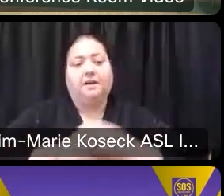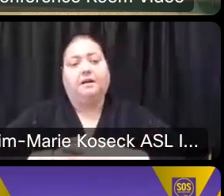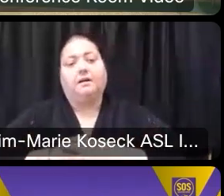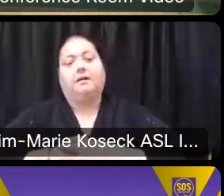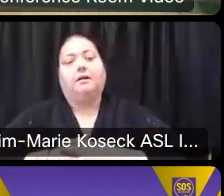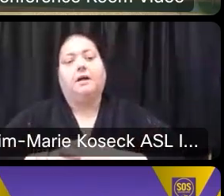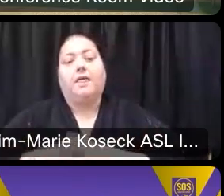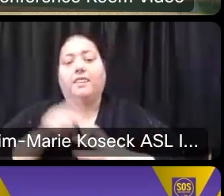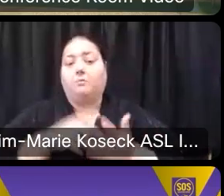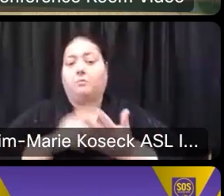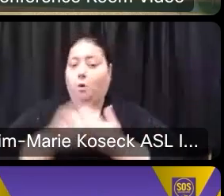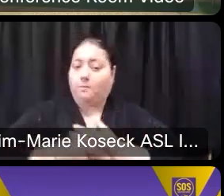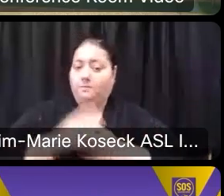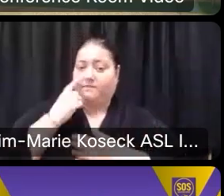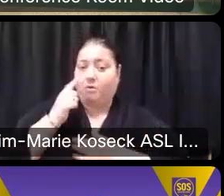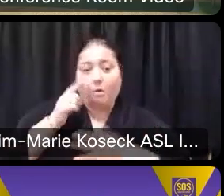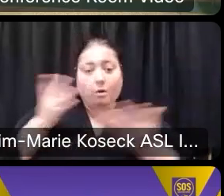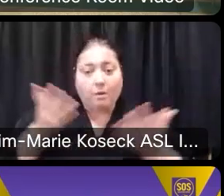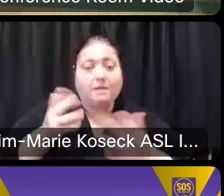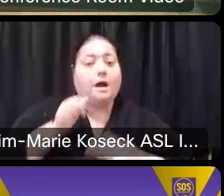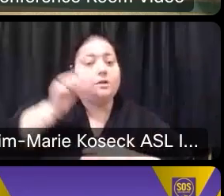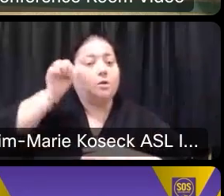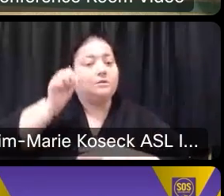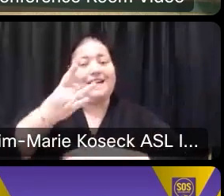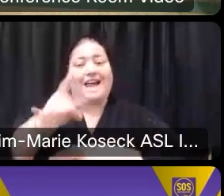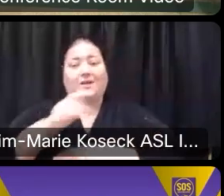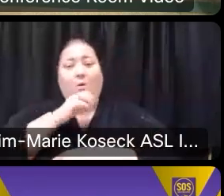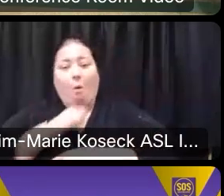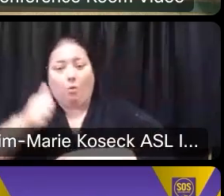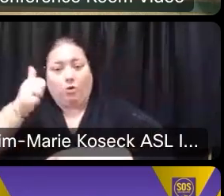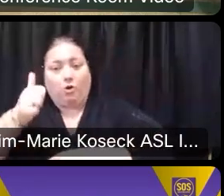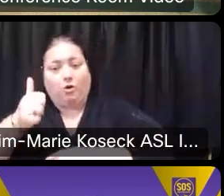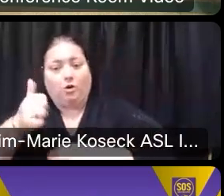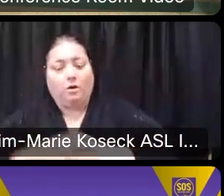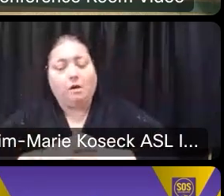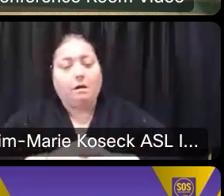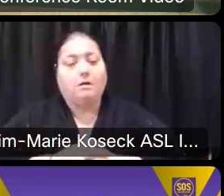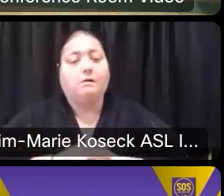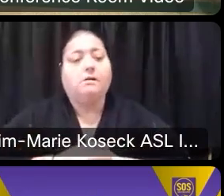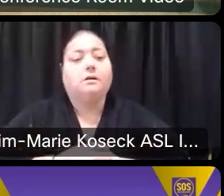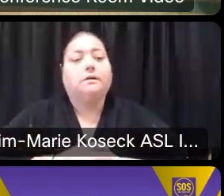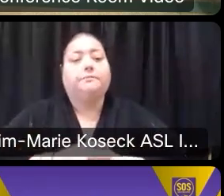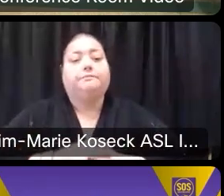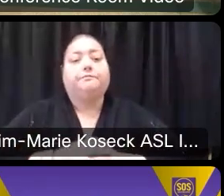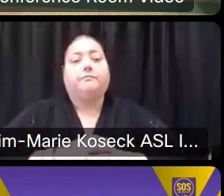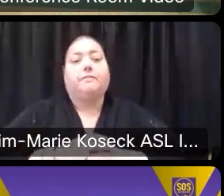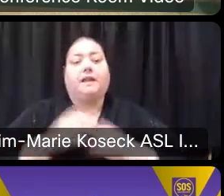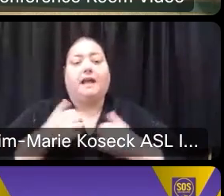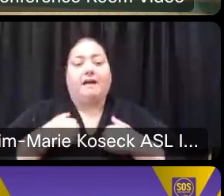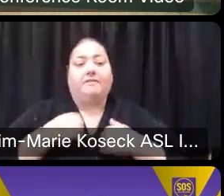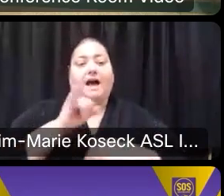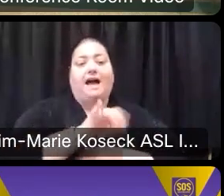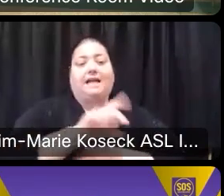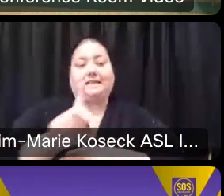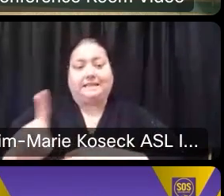So these programs are for adults, 18 and older, young adults and adults. They have to have an